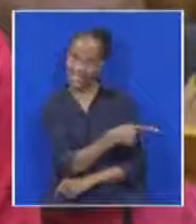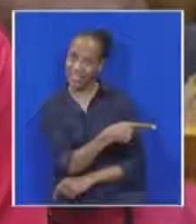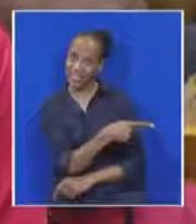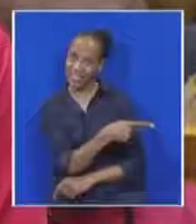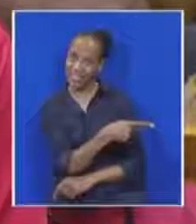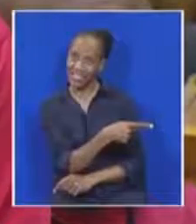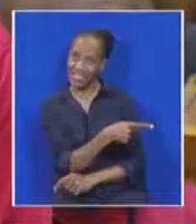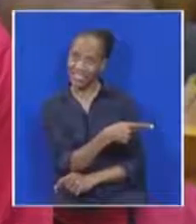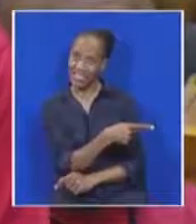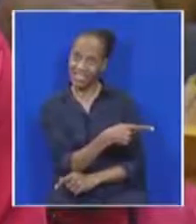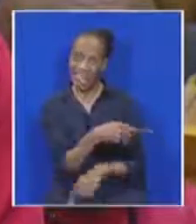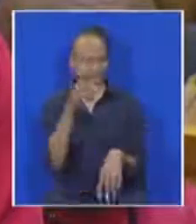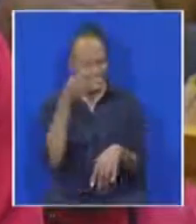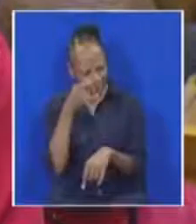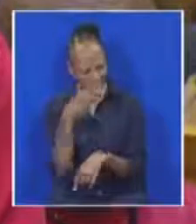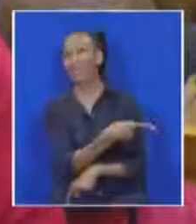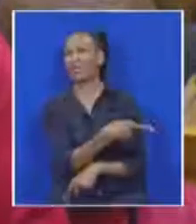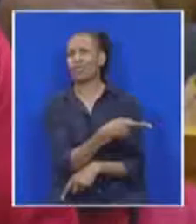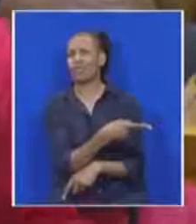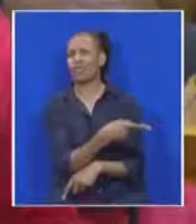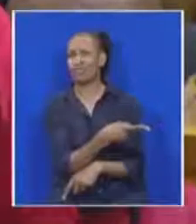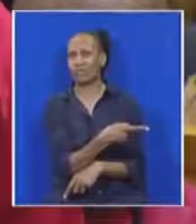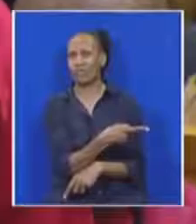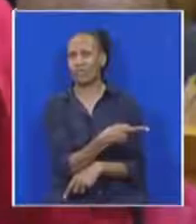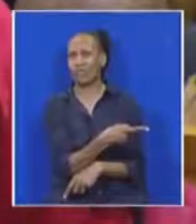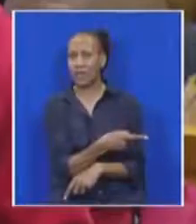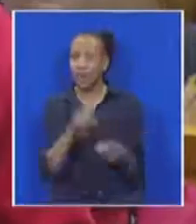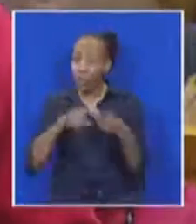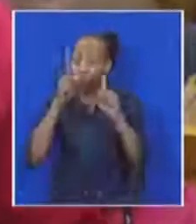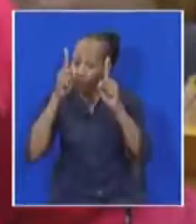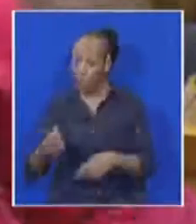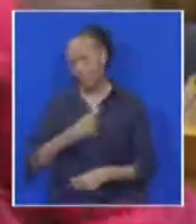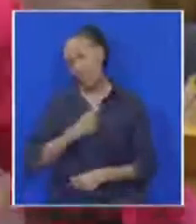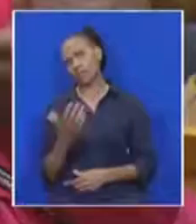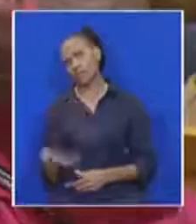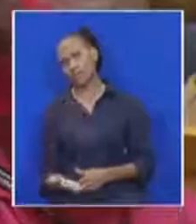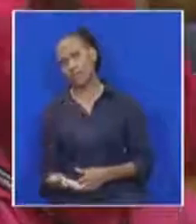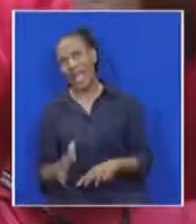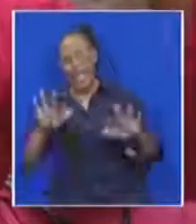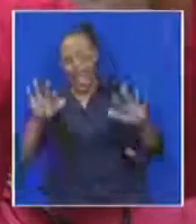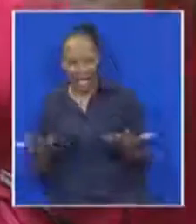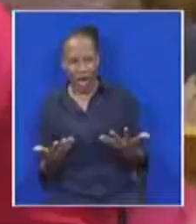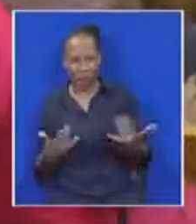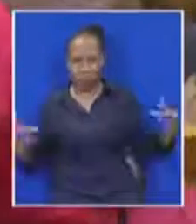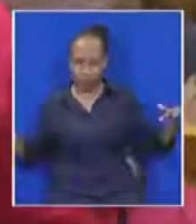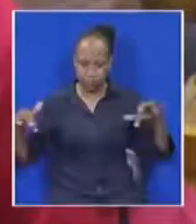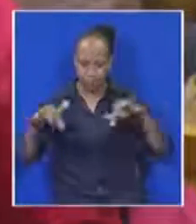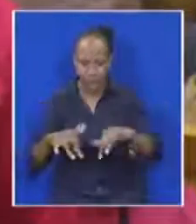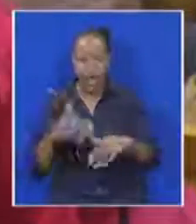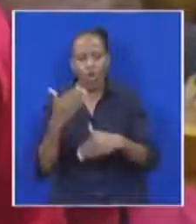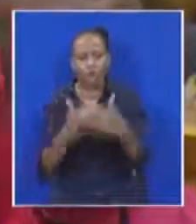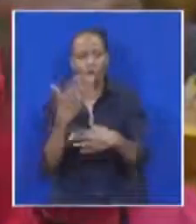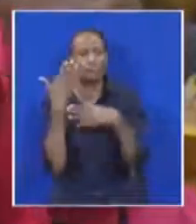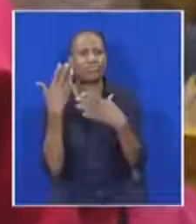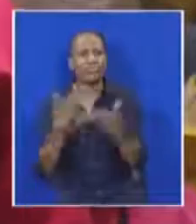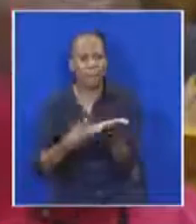a constitutional, as a criminal. You are not making a point of order. It is a point of order. It is no longer How a point do you call this order. House in session you are making